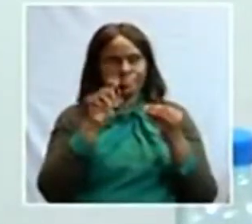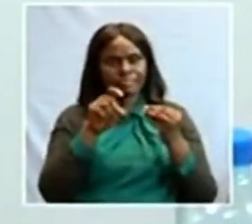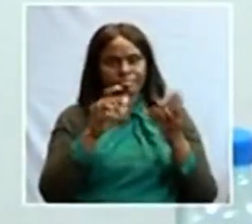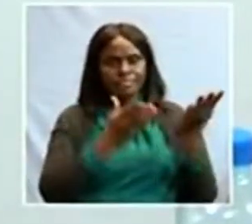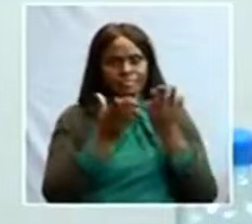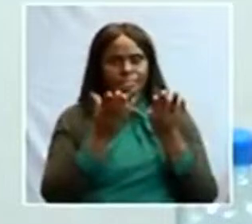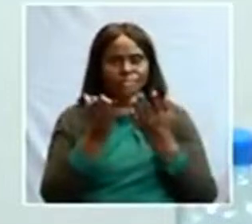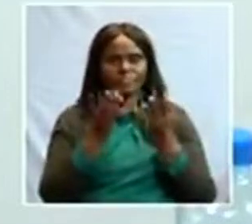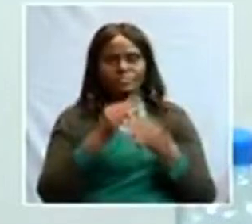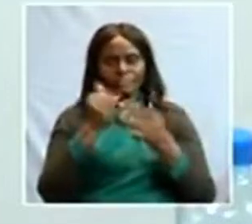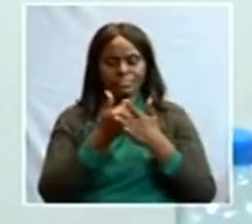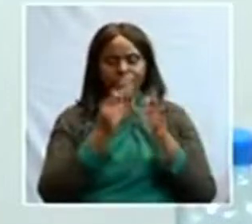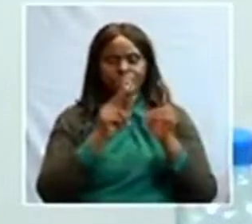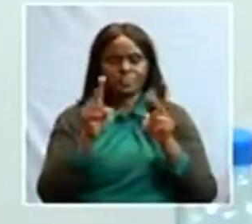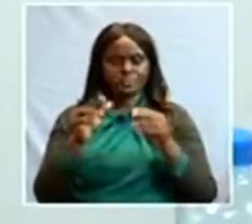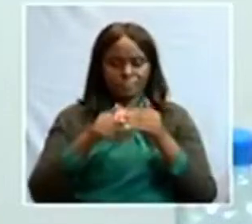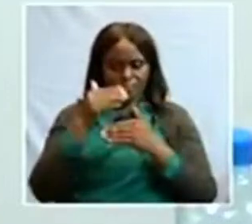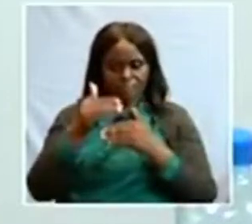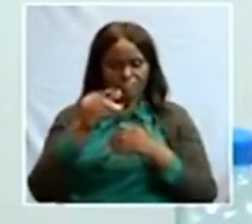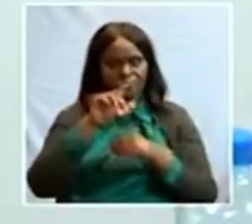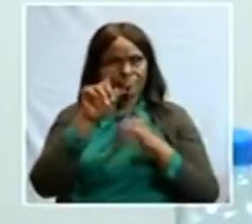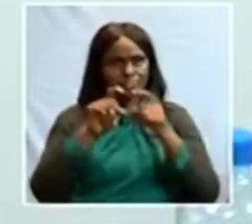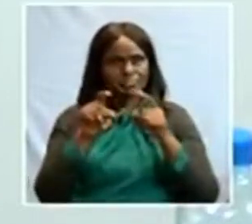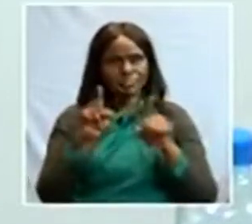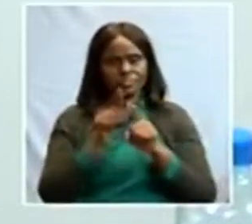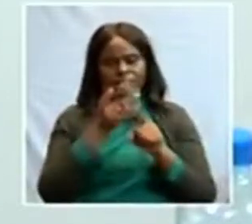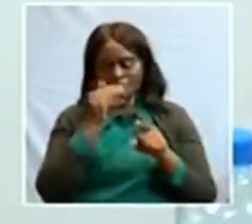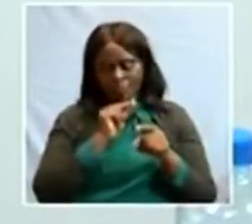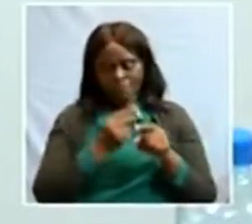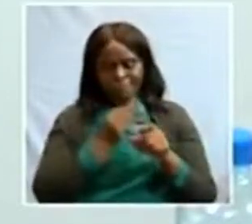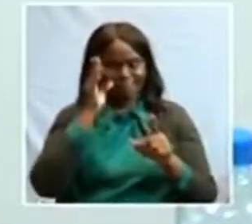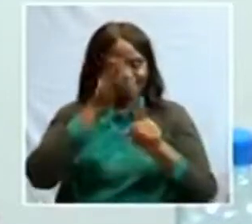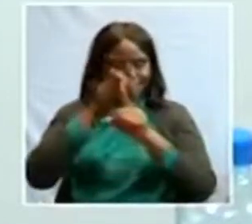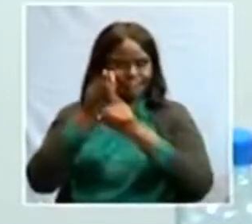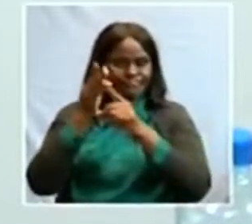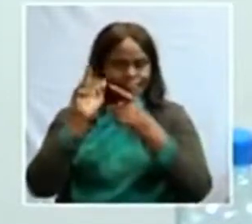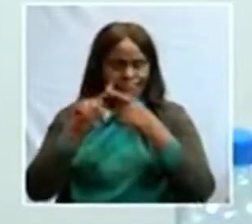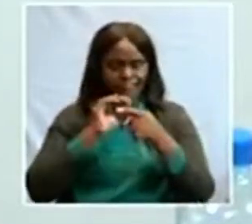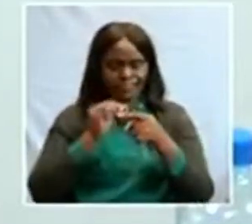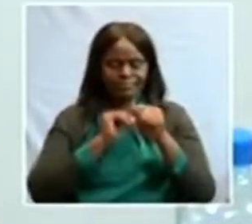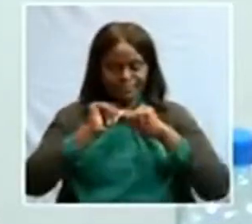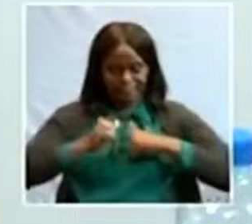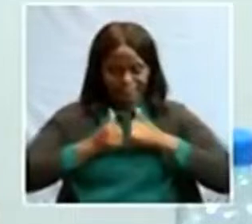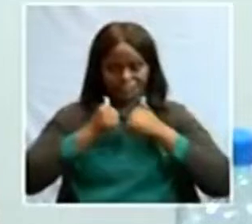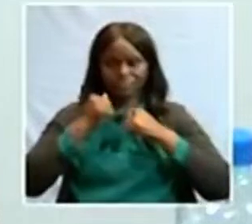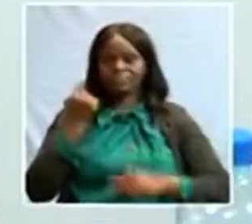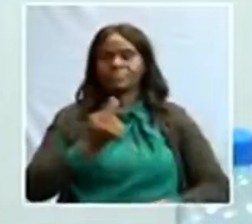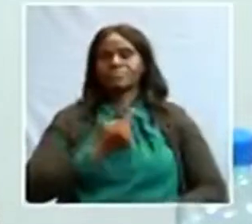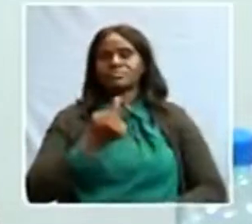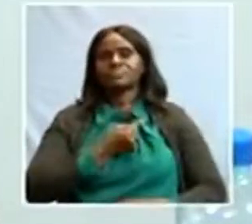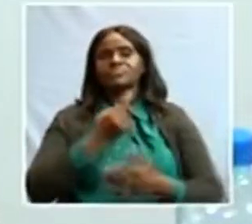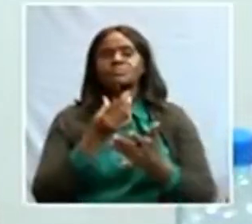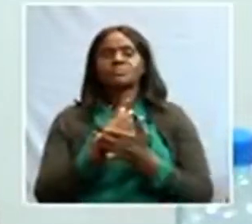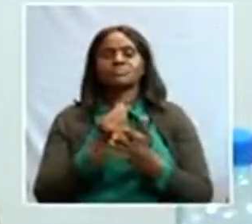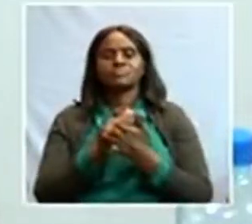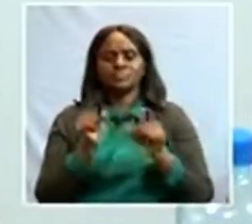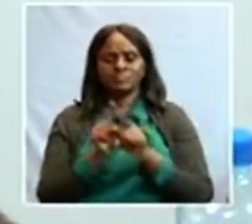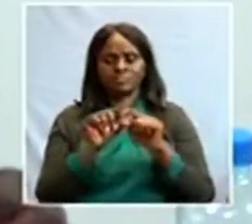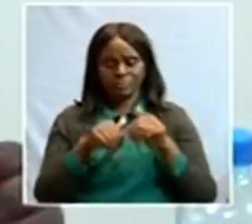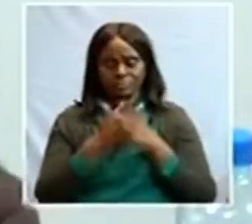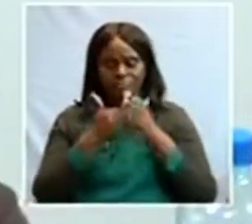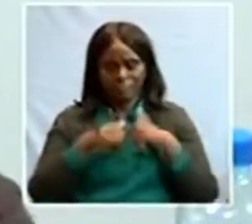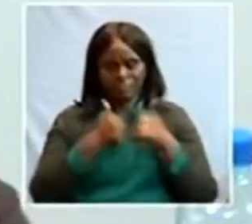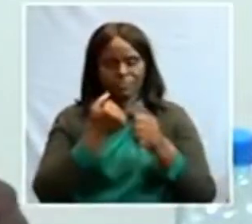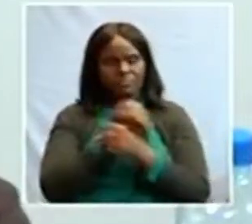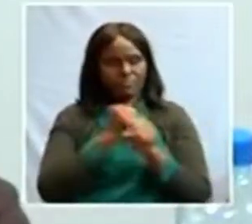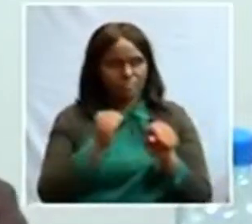So as you answer the next question, let us stick to our own revenue and how we are going to